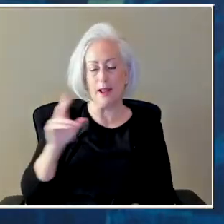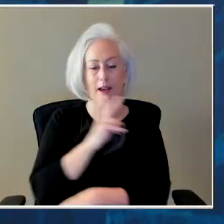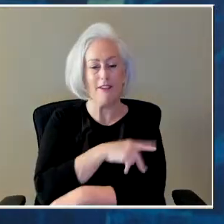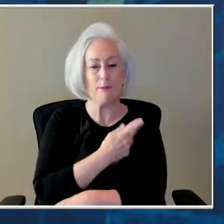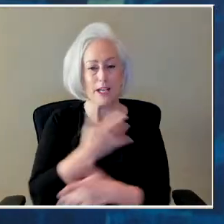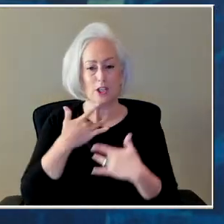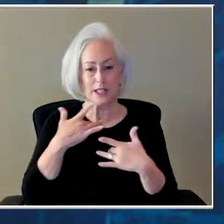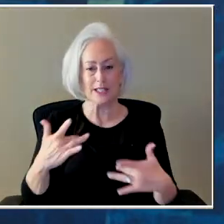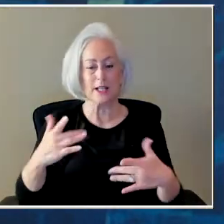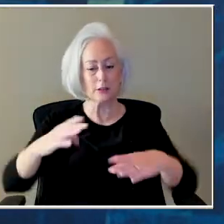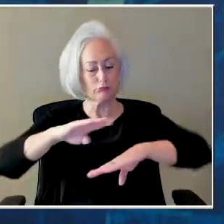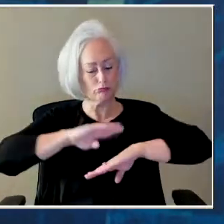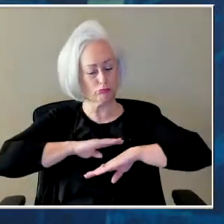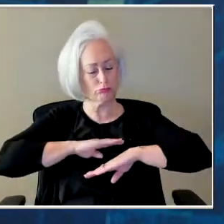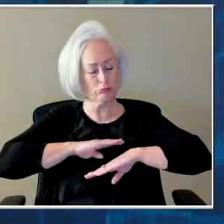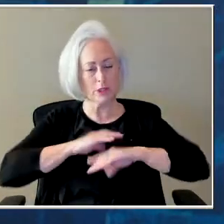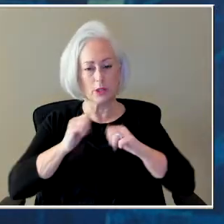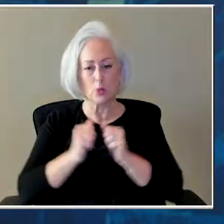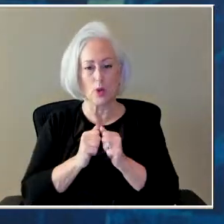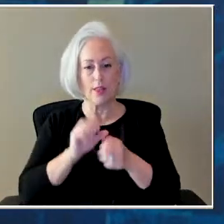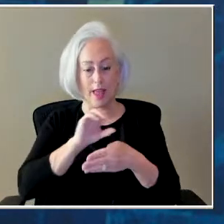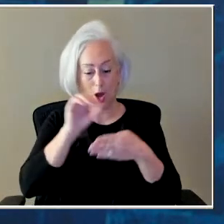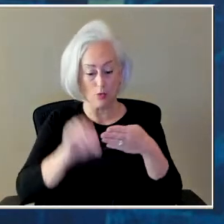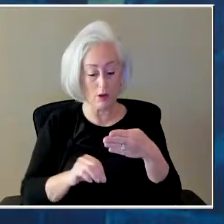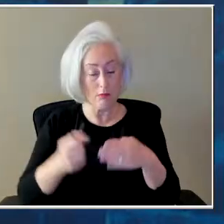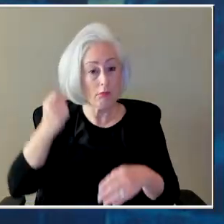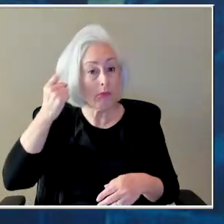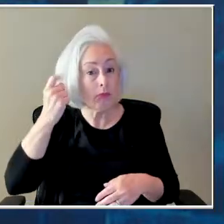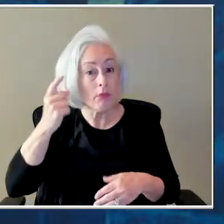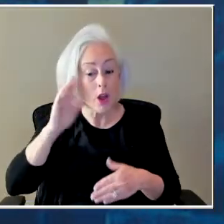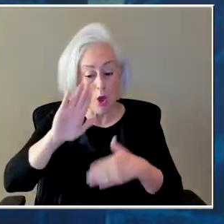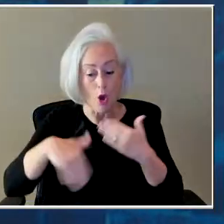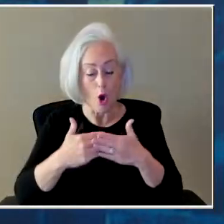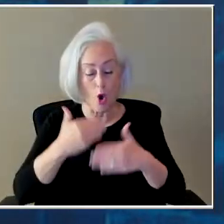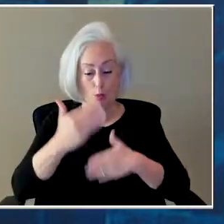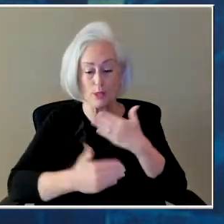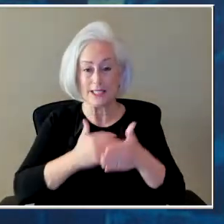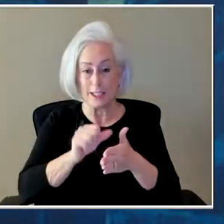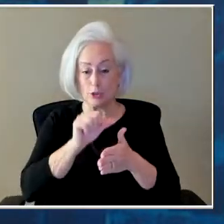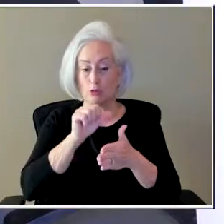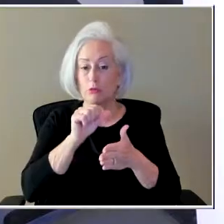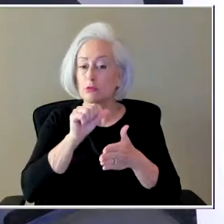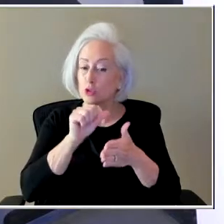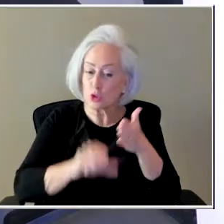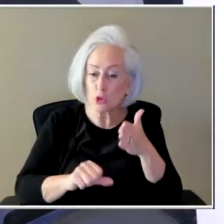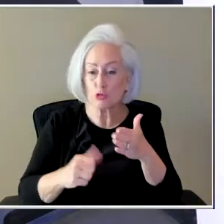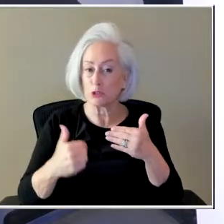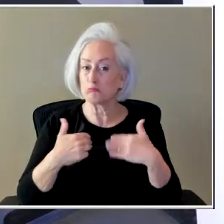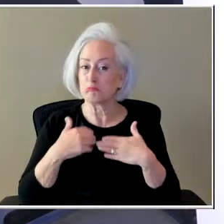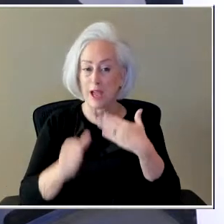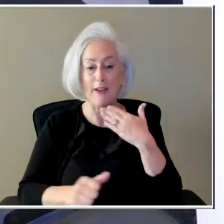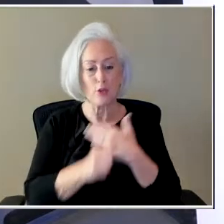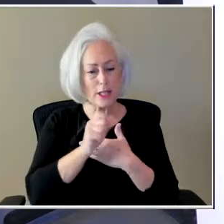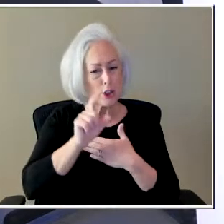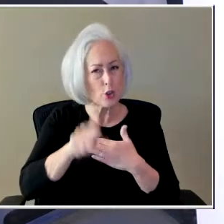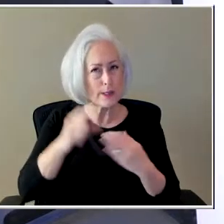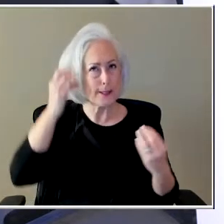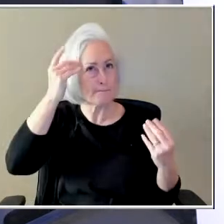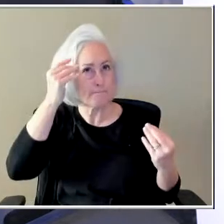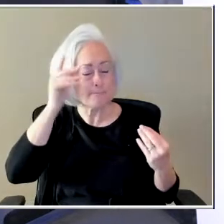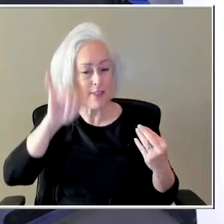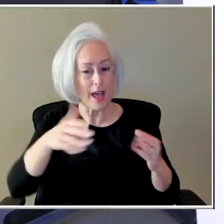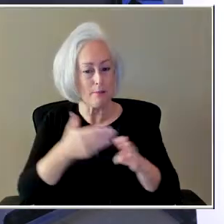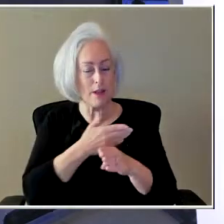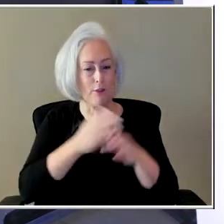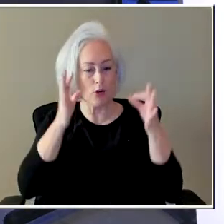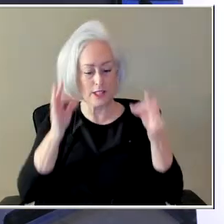every procedure has risks, so you have to be thoughtful of that before you make a decision about surgery. Well, Joyce, I have to ask you, how was your recovery? What was that